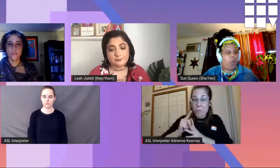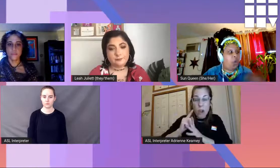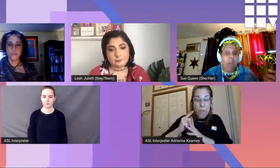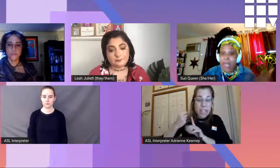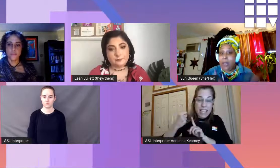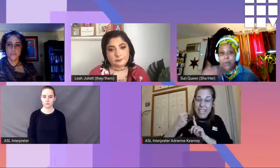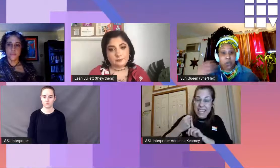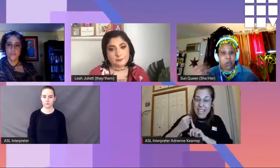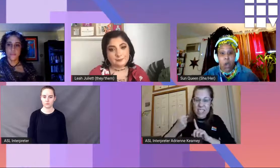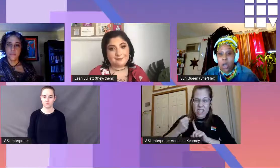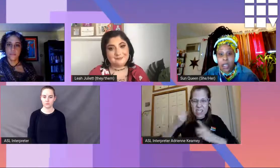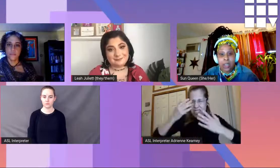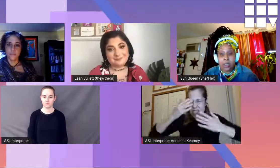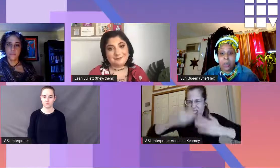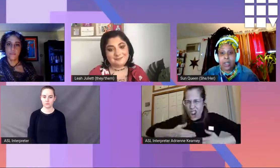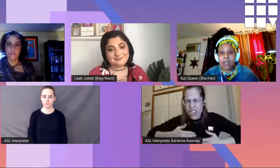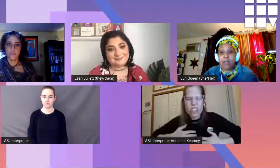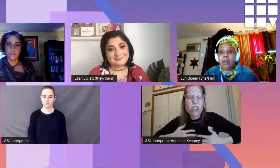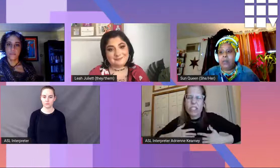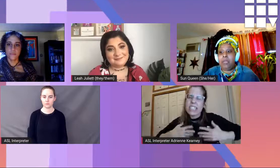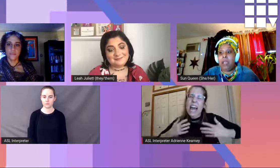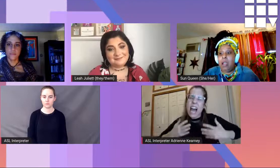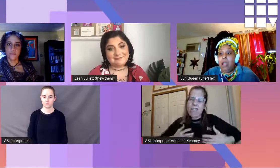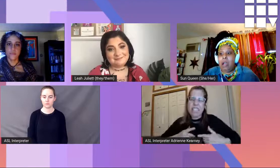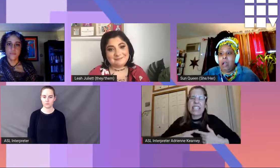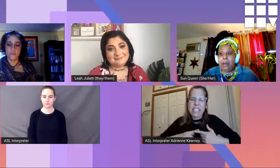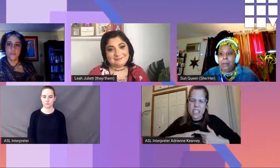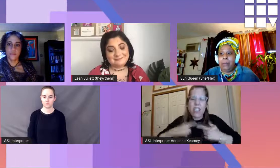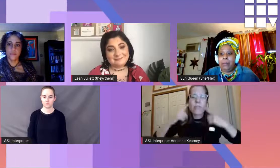We are crying. We are talking to ourselves.